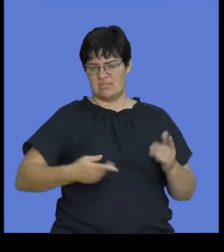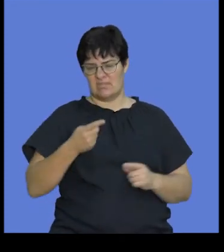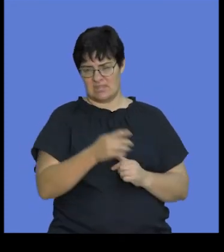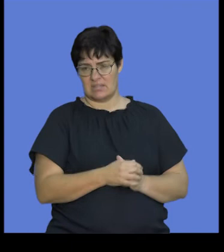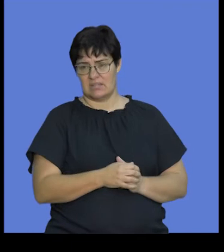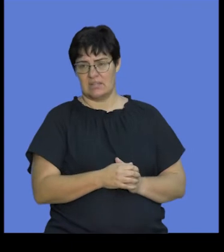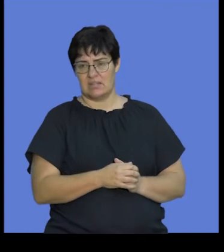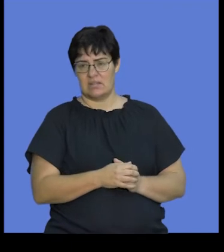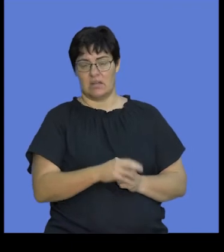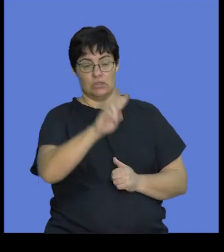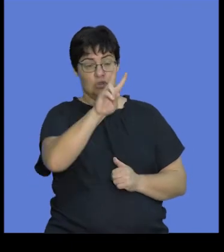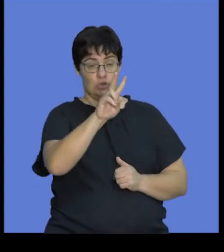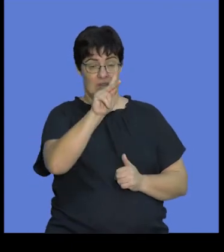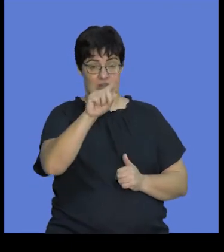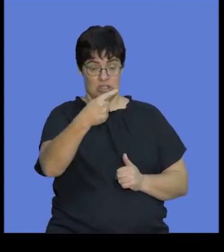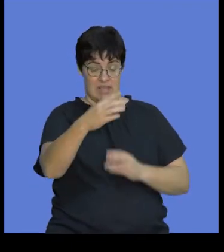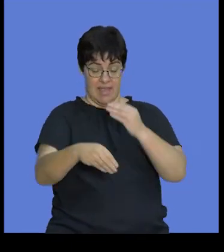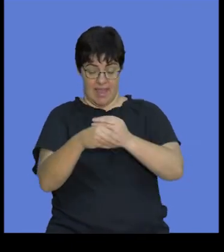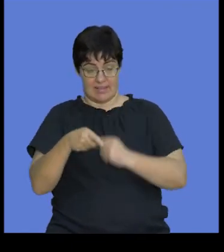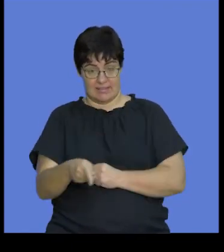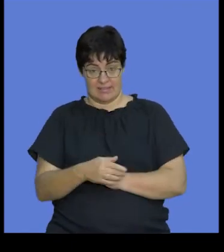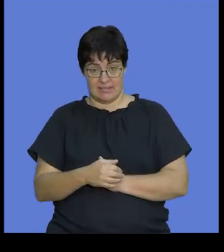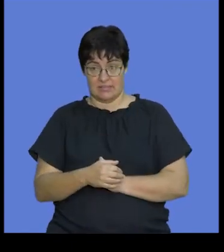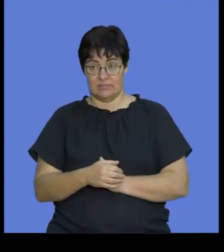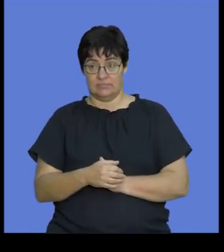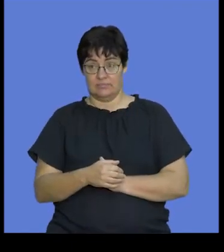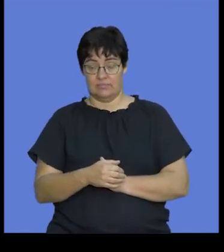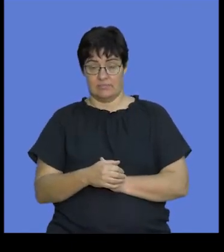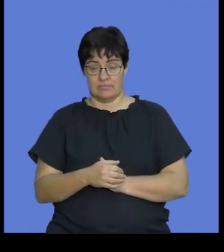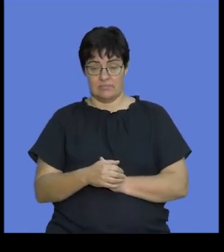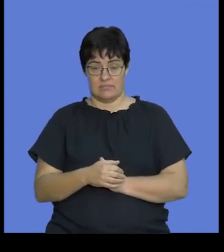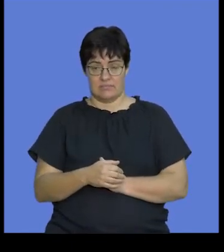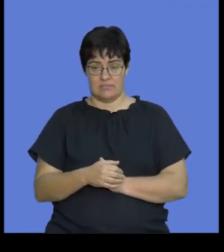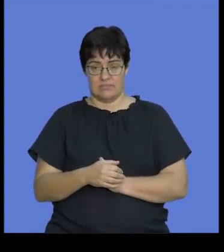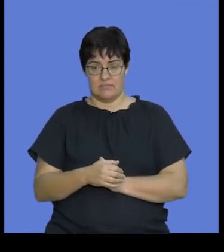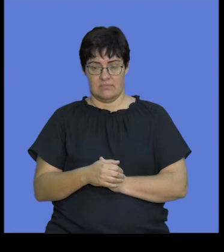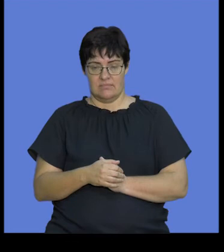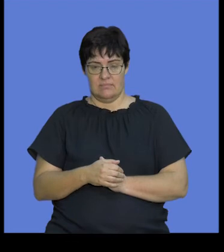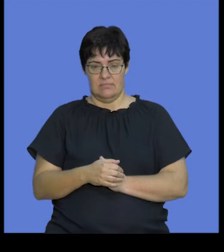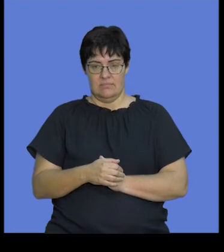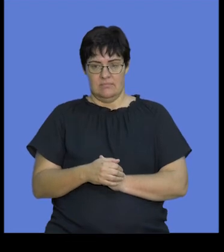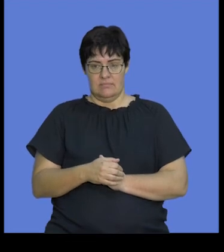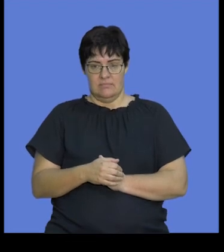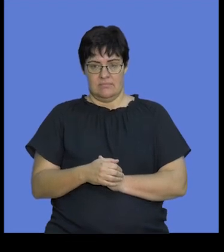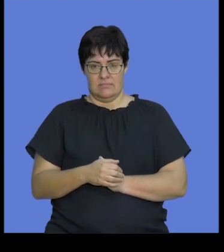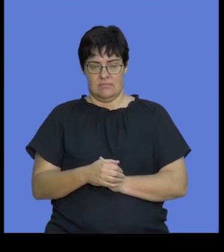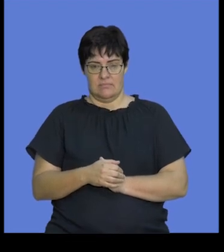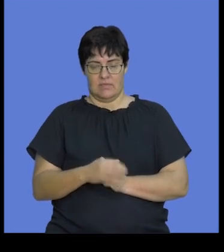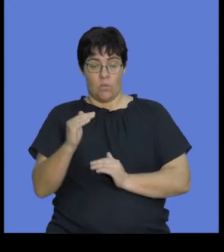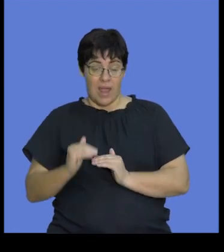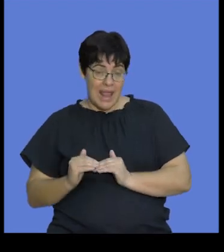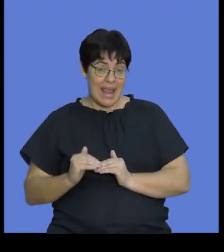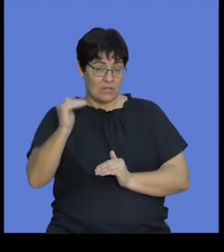part. 2 kilograms added to 7 kilograms.